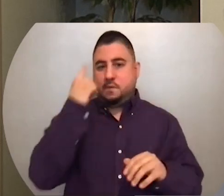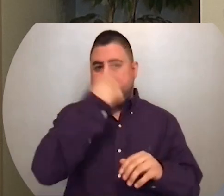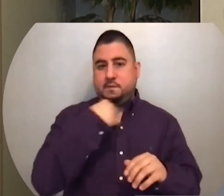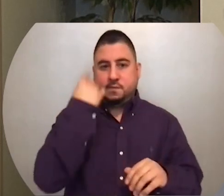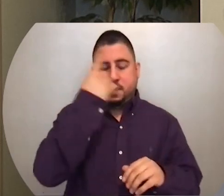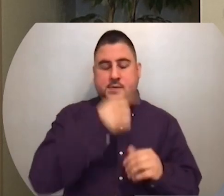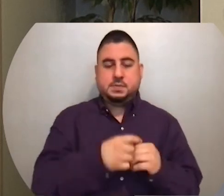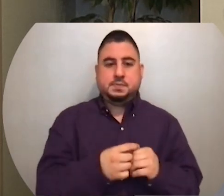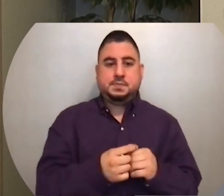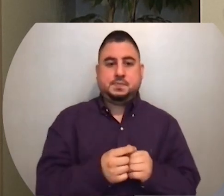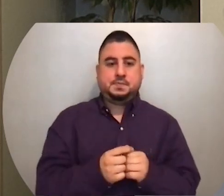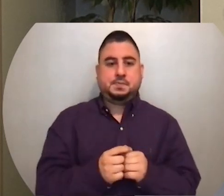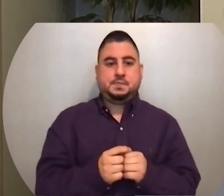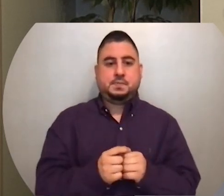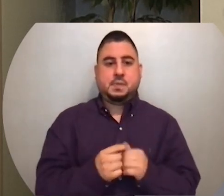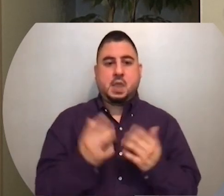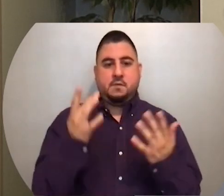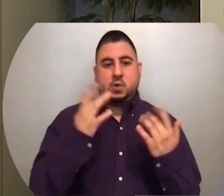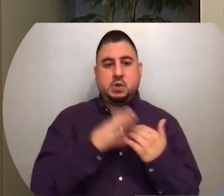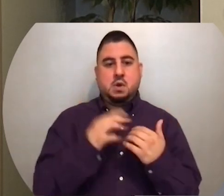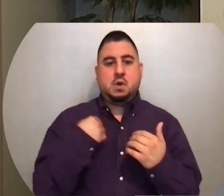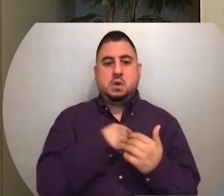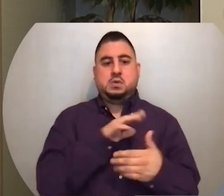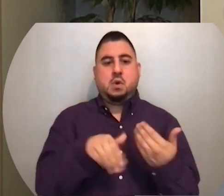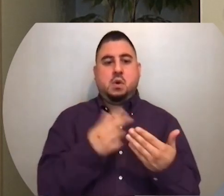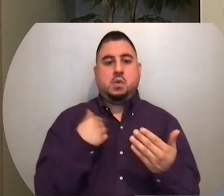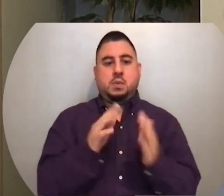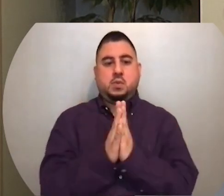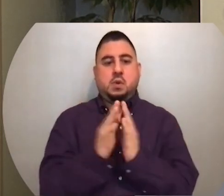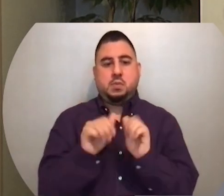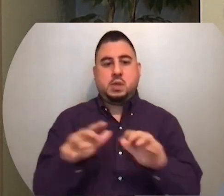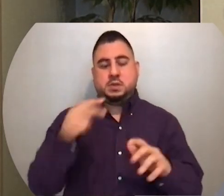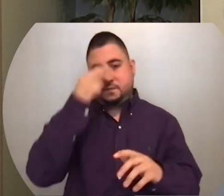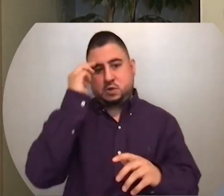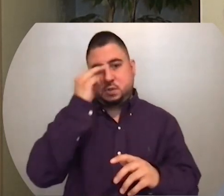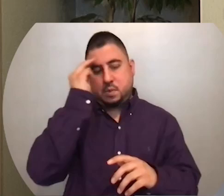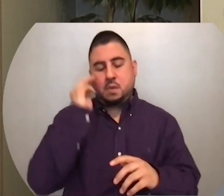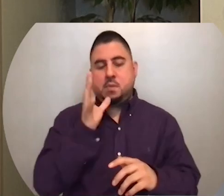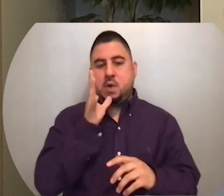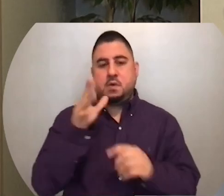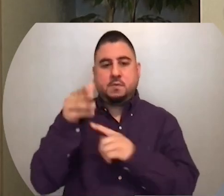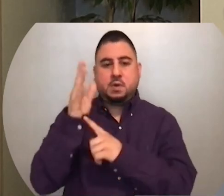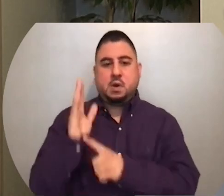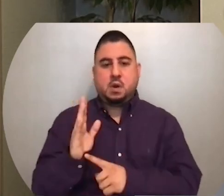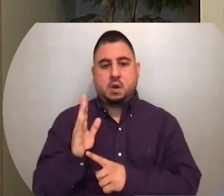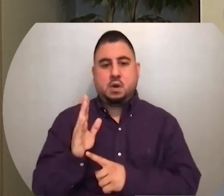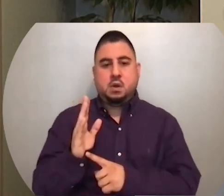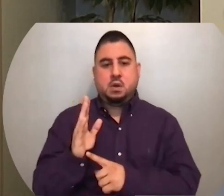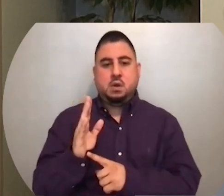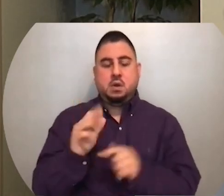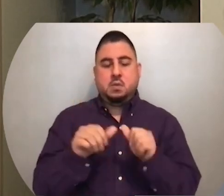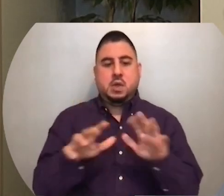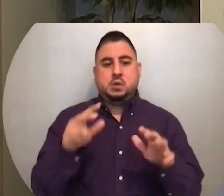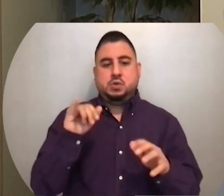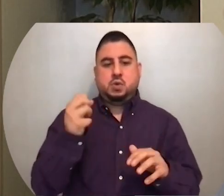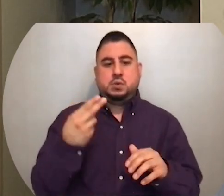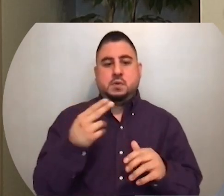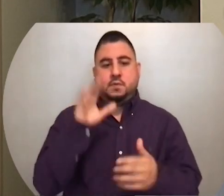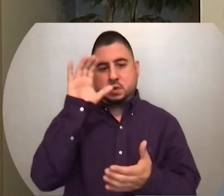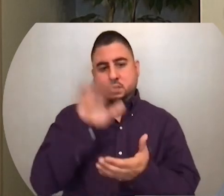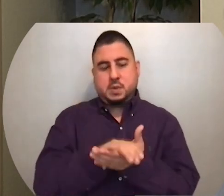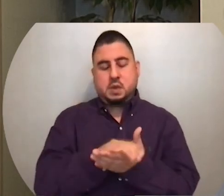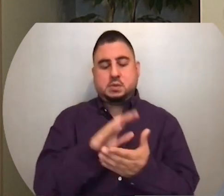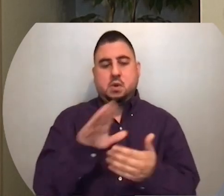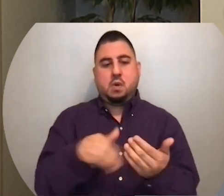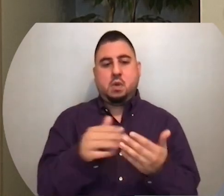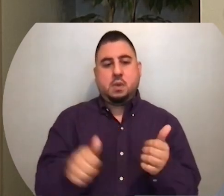your face. Have mercy on us all, we pray, that with the Blessed Virgin Mary, Mother of God, with Blessed Joseph, her spouse,